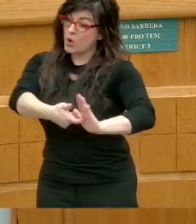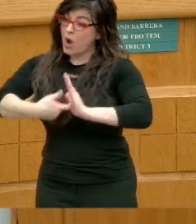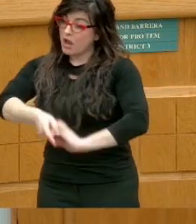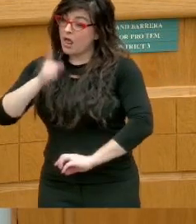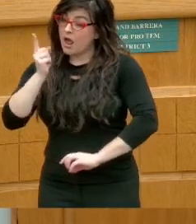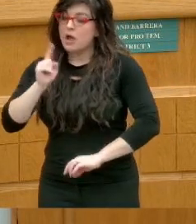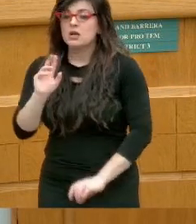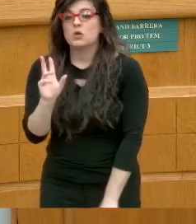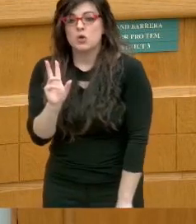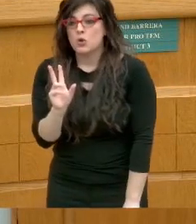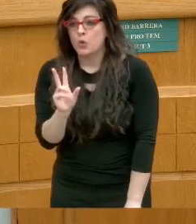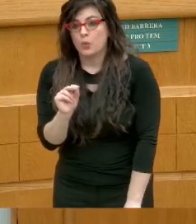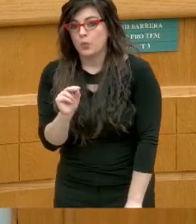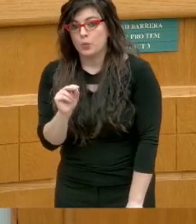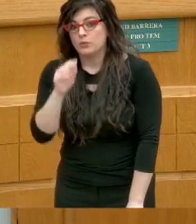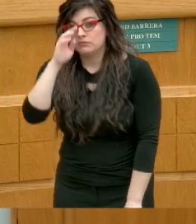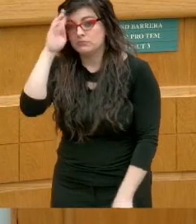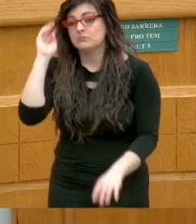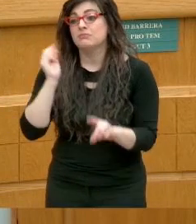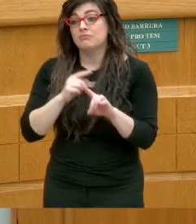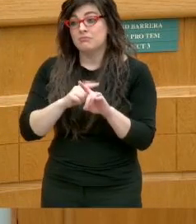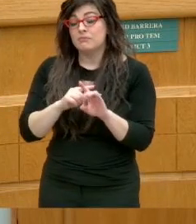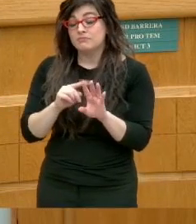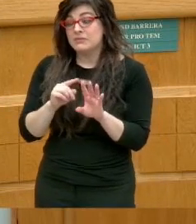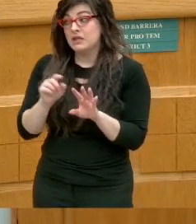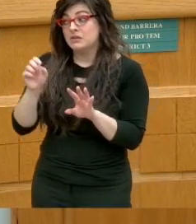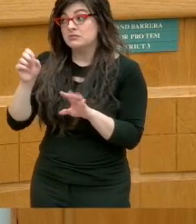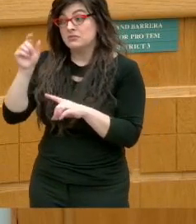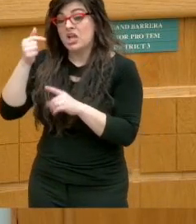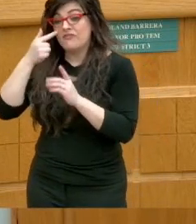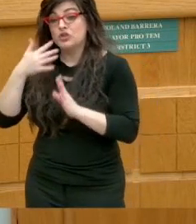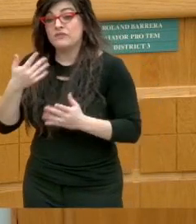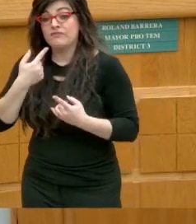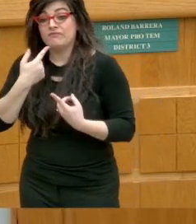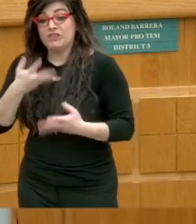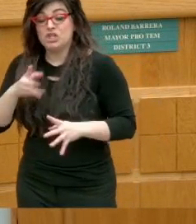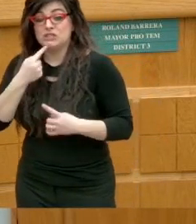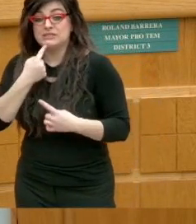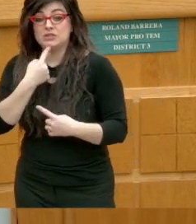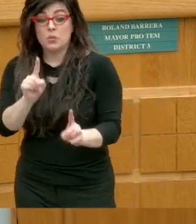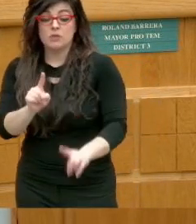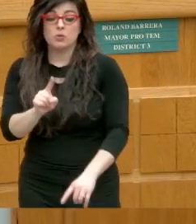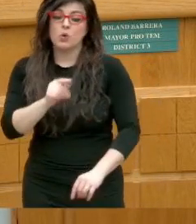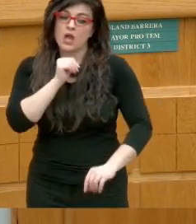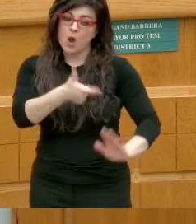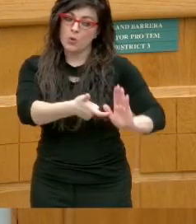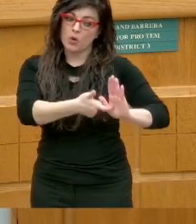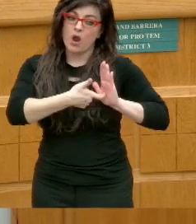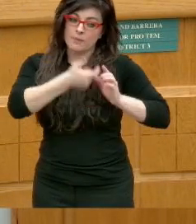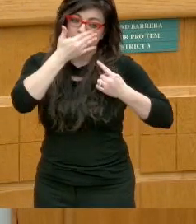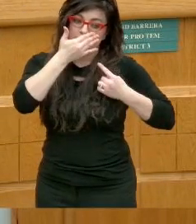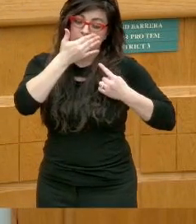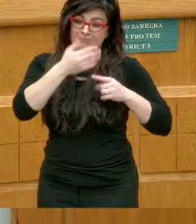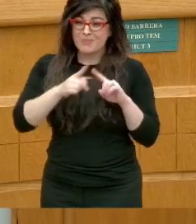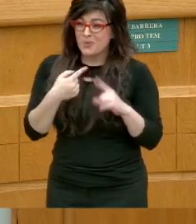provisions. Okay. We don't need them to be to do the right thing.